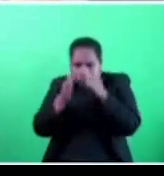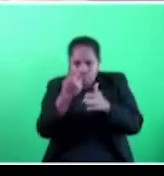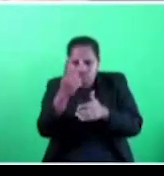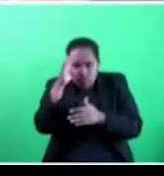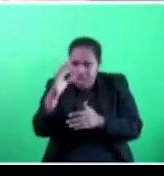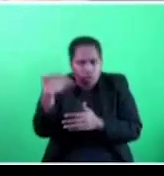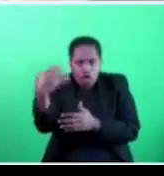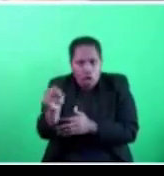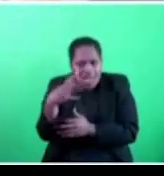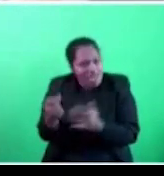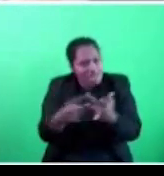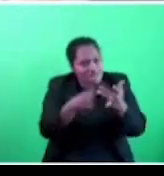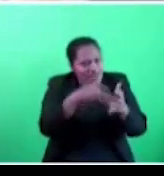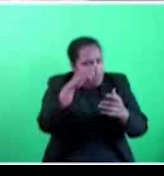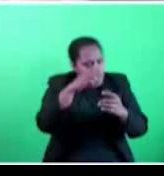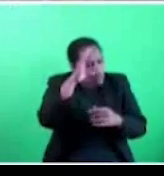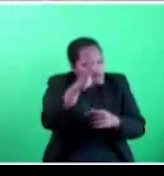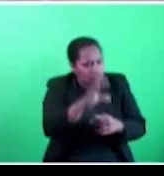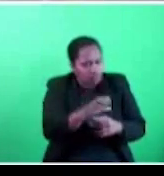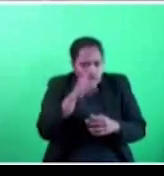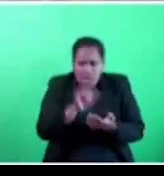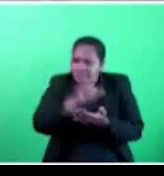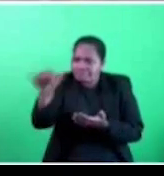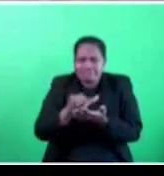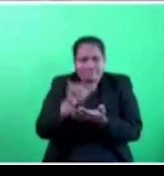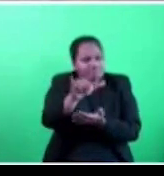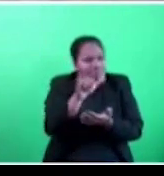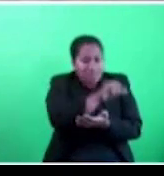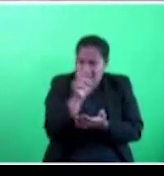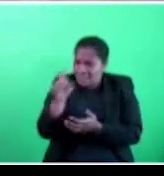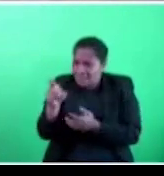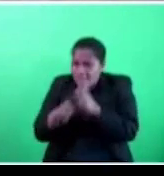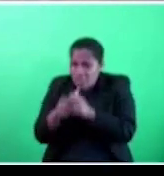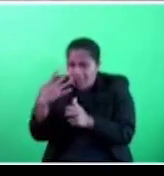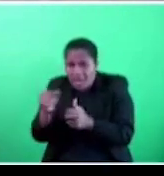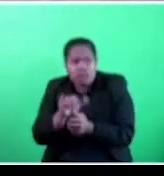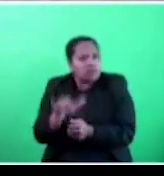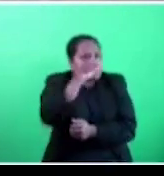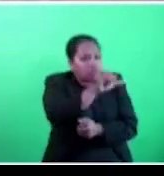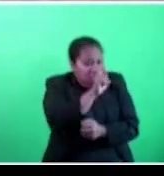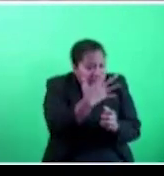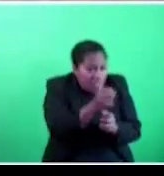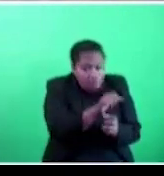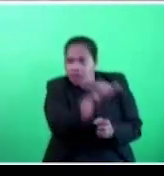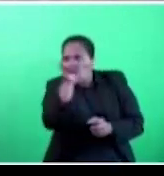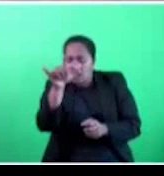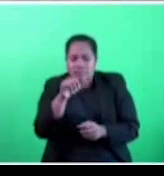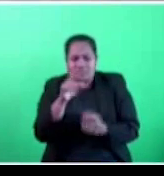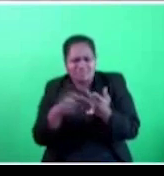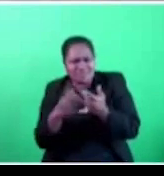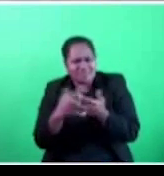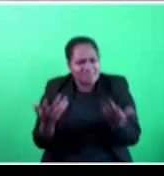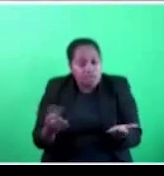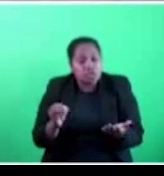it. I love the fact that we drive around Fiji now, see many cars actually have the A350 bumper stickers. A lot of the people still have those flags. And I think